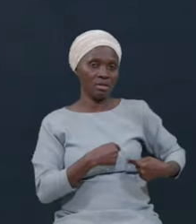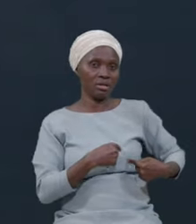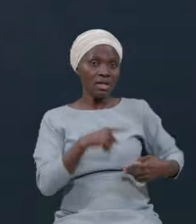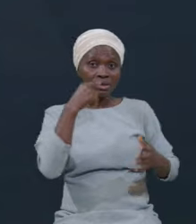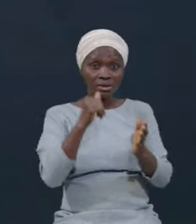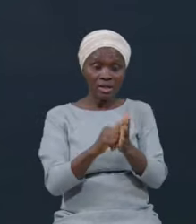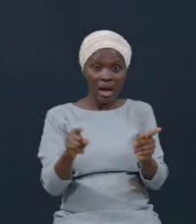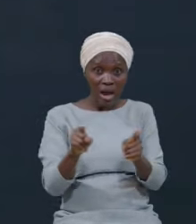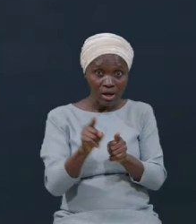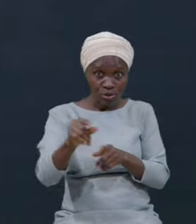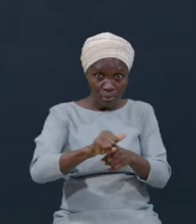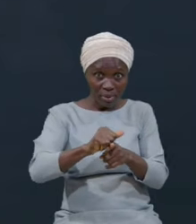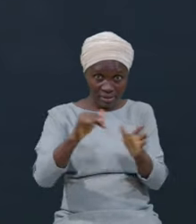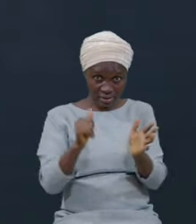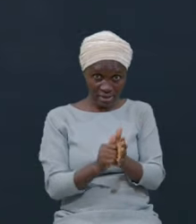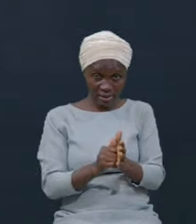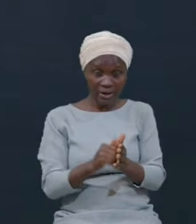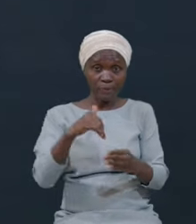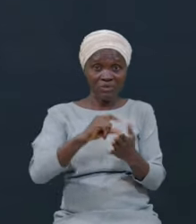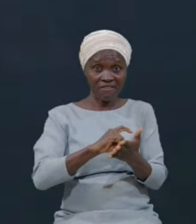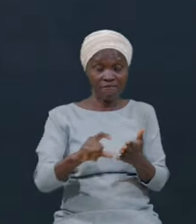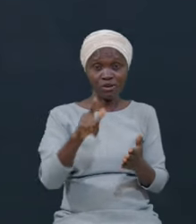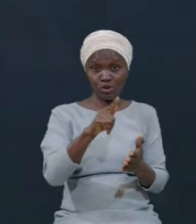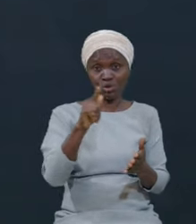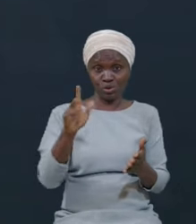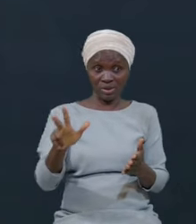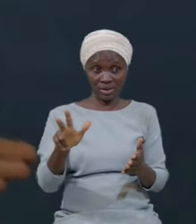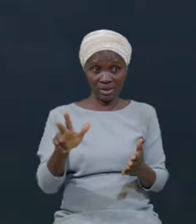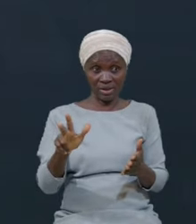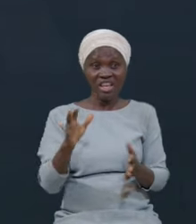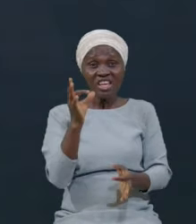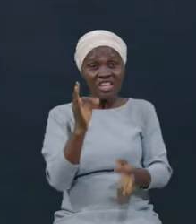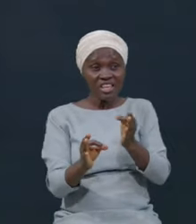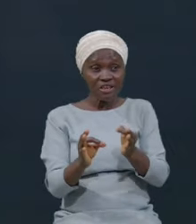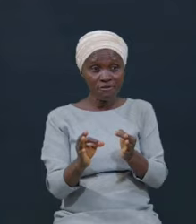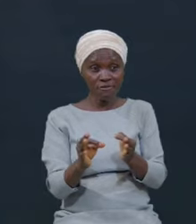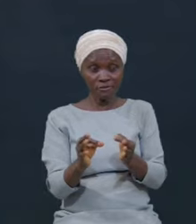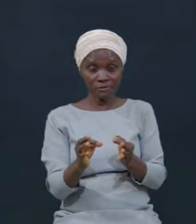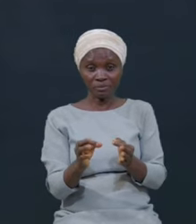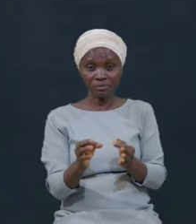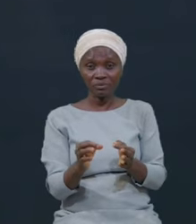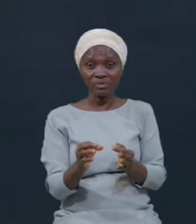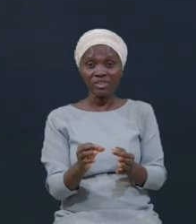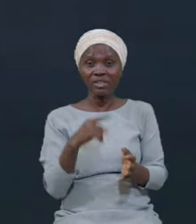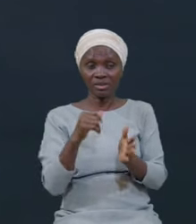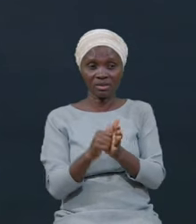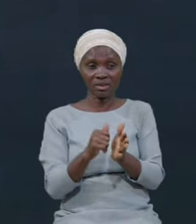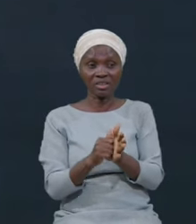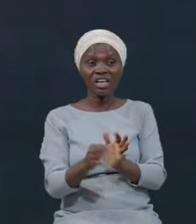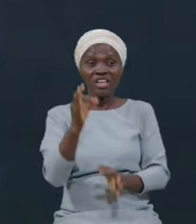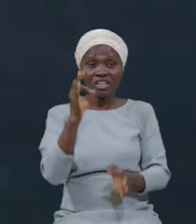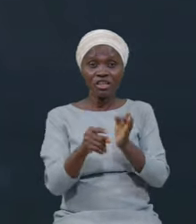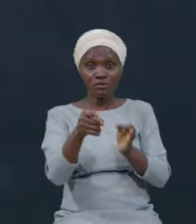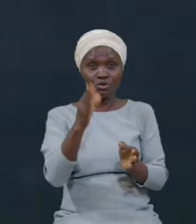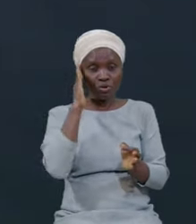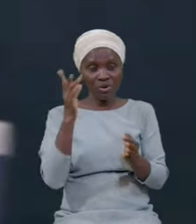23. It says, if iniquity be in thine heart. It says, if you return to the Almighty,